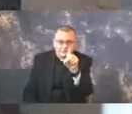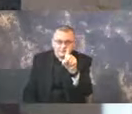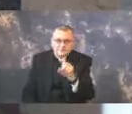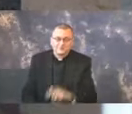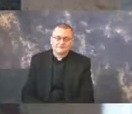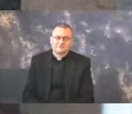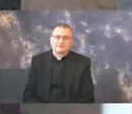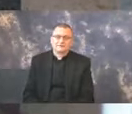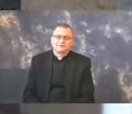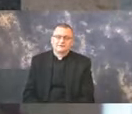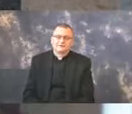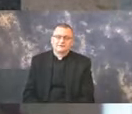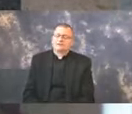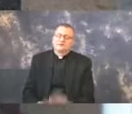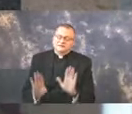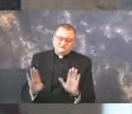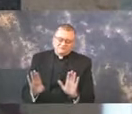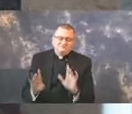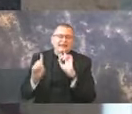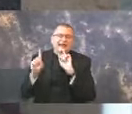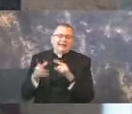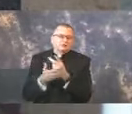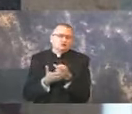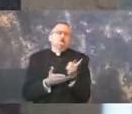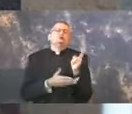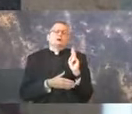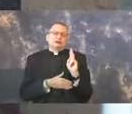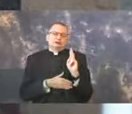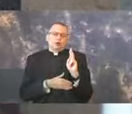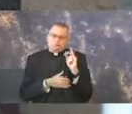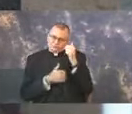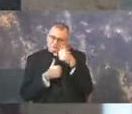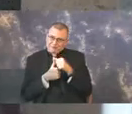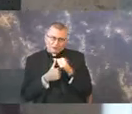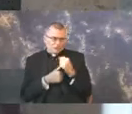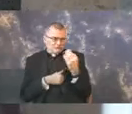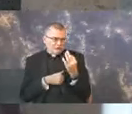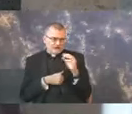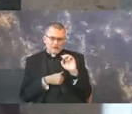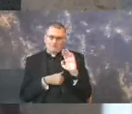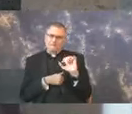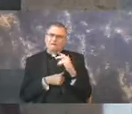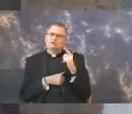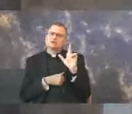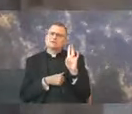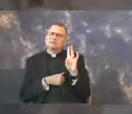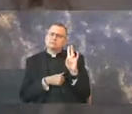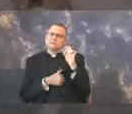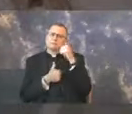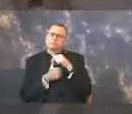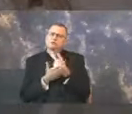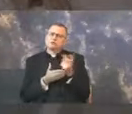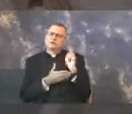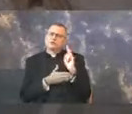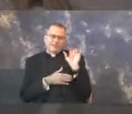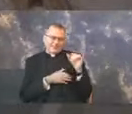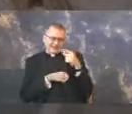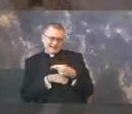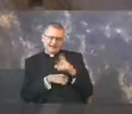An answer to that was given to us about 2 weeks ago, Friday, March 27th. That day at 6